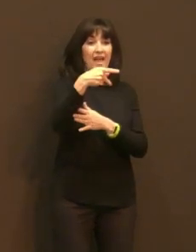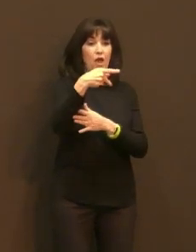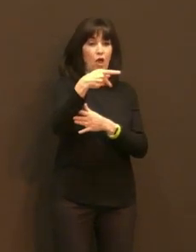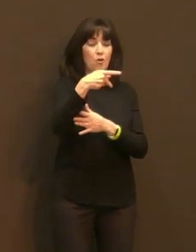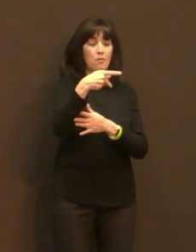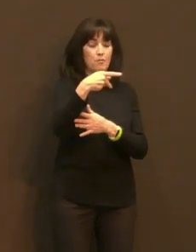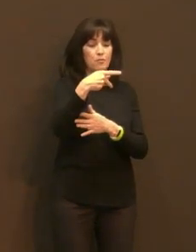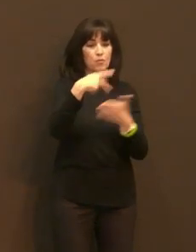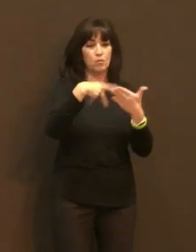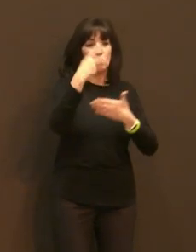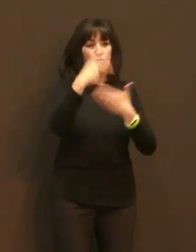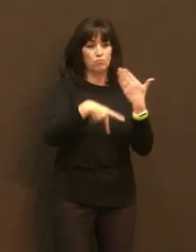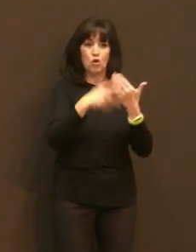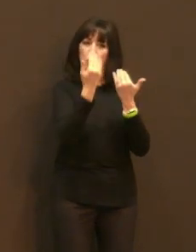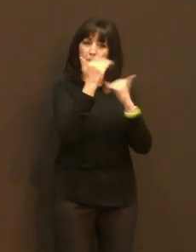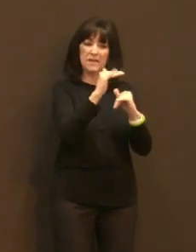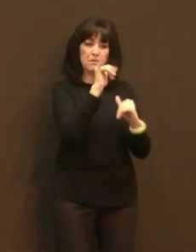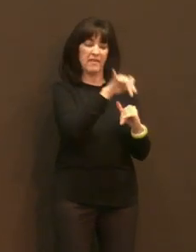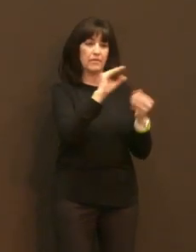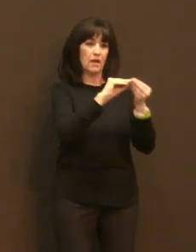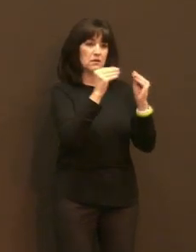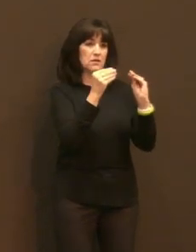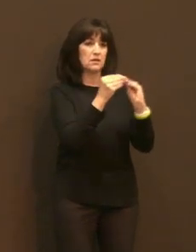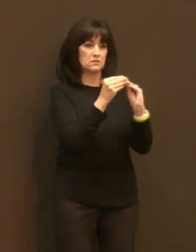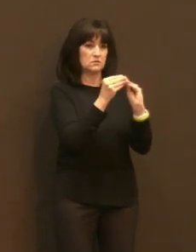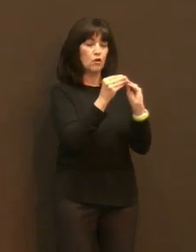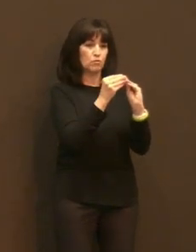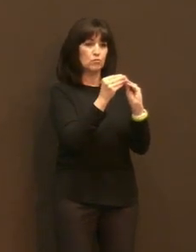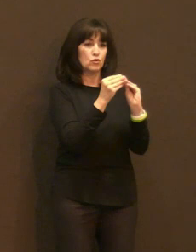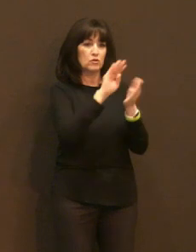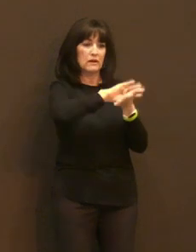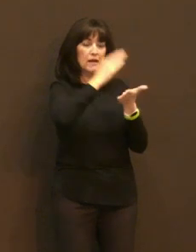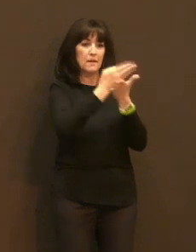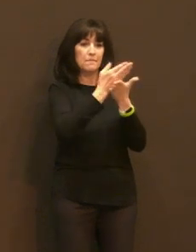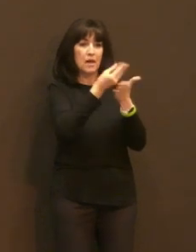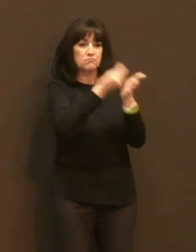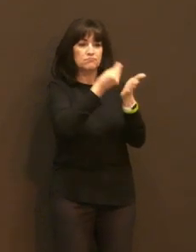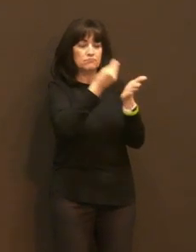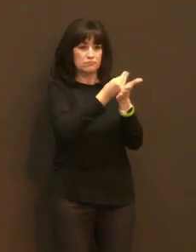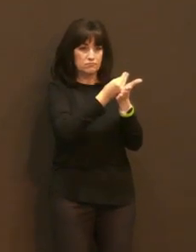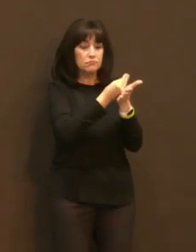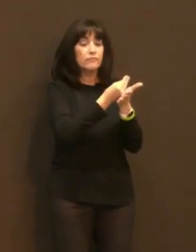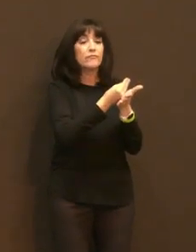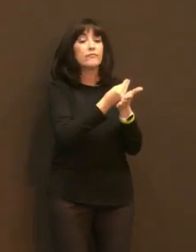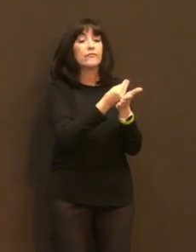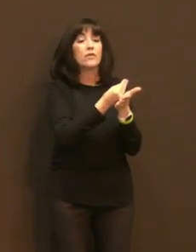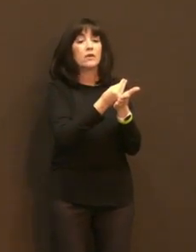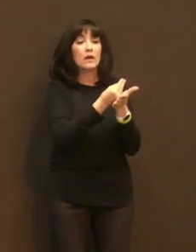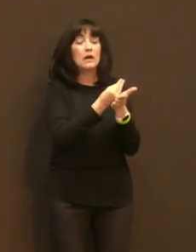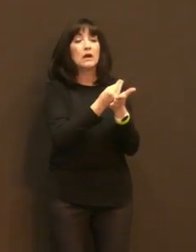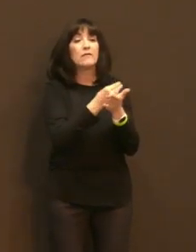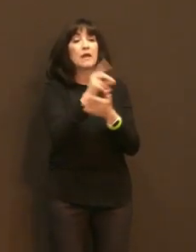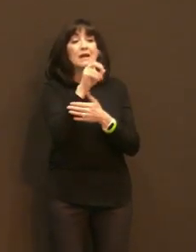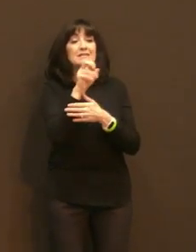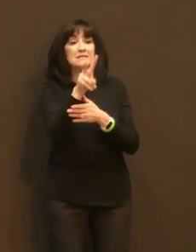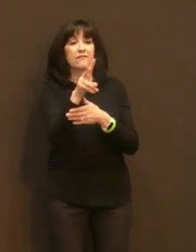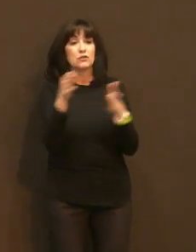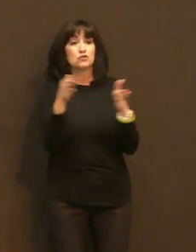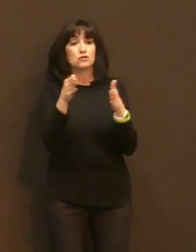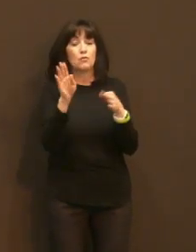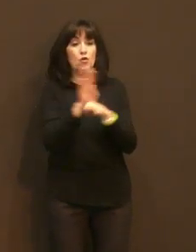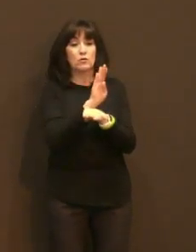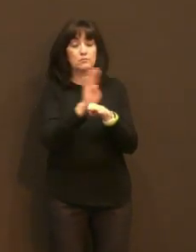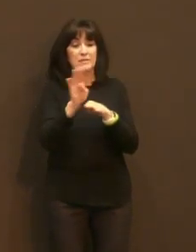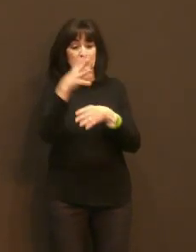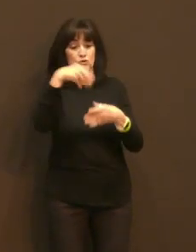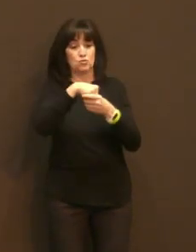mentioned. And what the Division of Small Business within the Department of State,